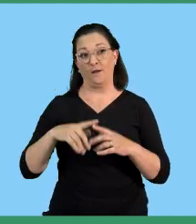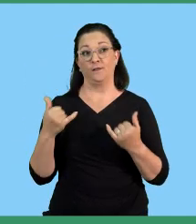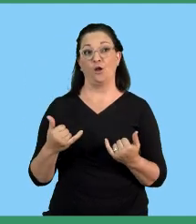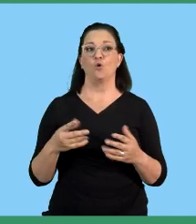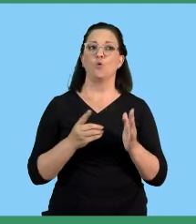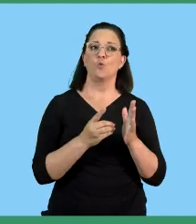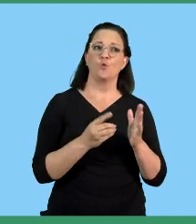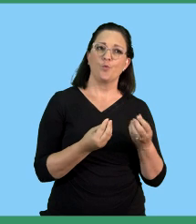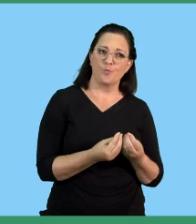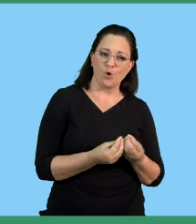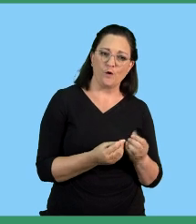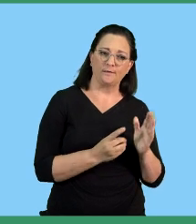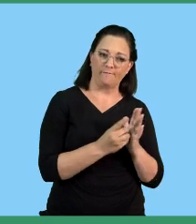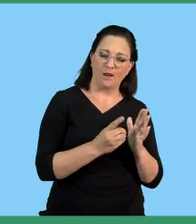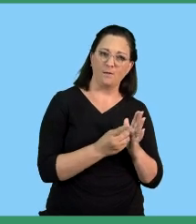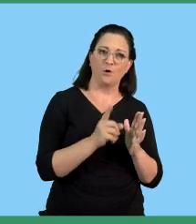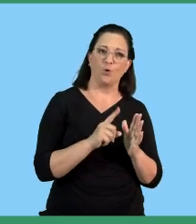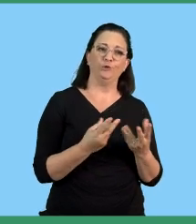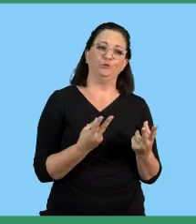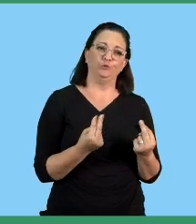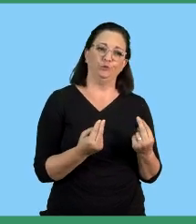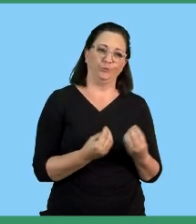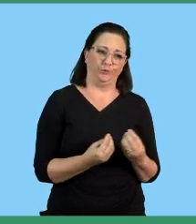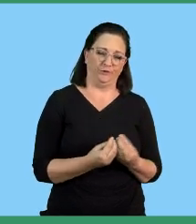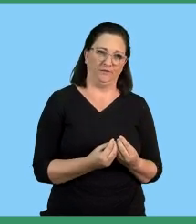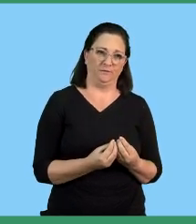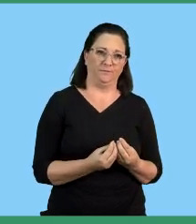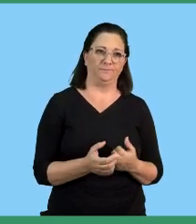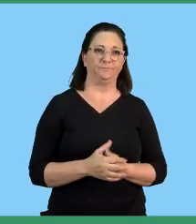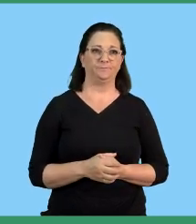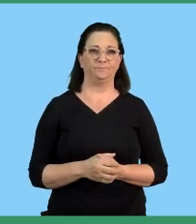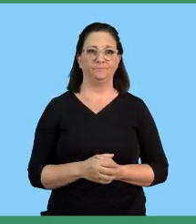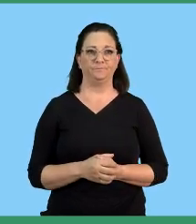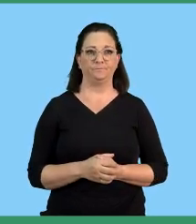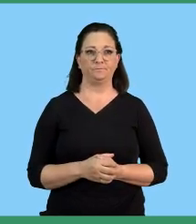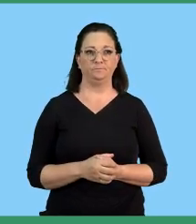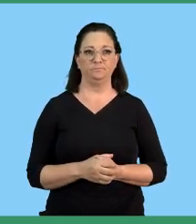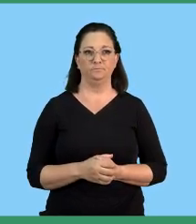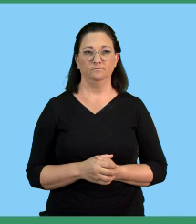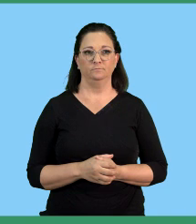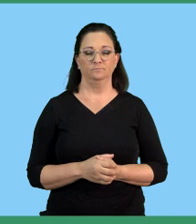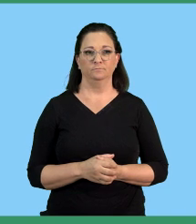product development, it's basically what? A new product or just a product.